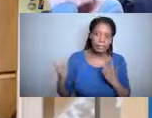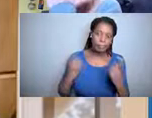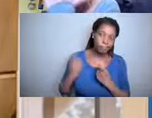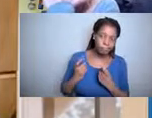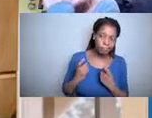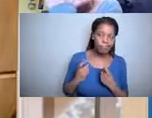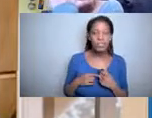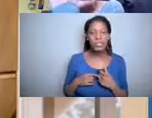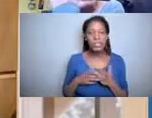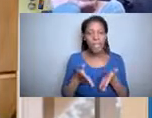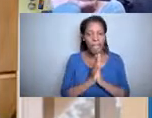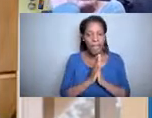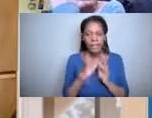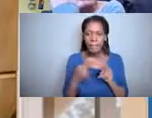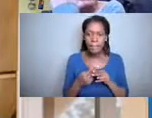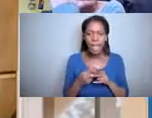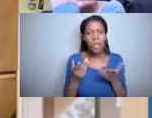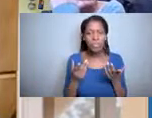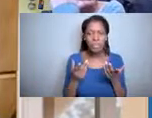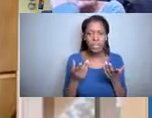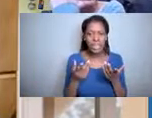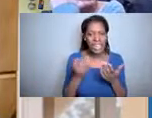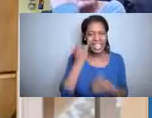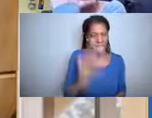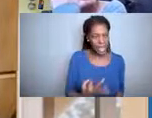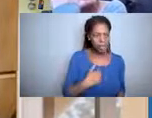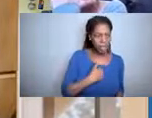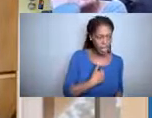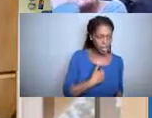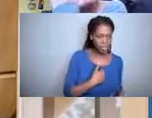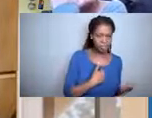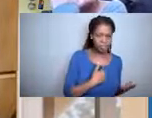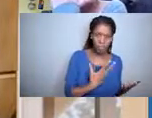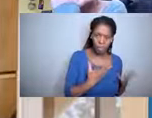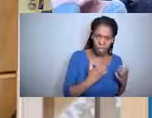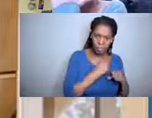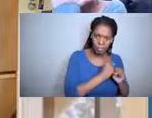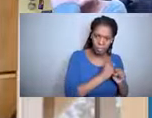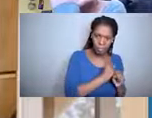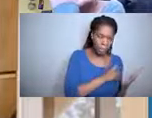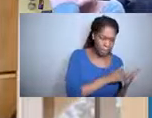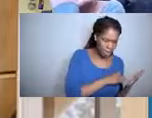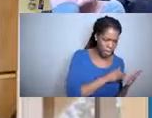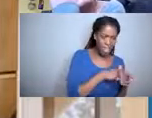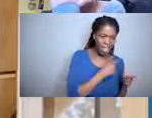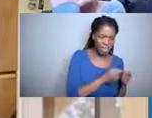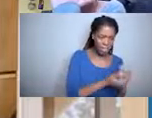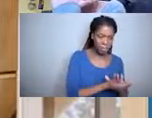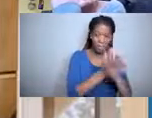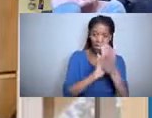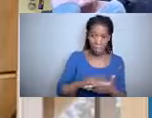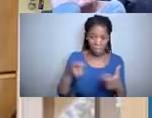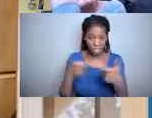digital design like if folks work primarily digitally and want to create it there that's totally fine i think that's something that